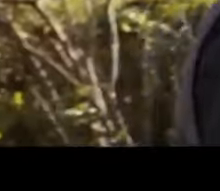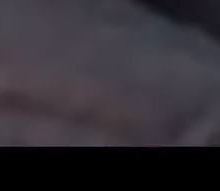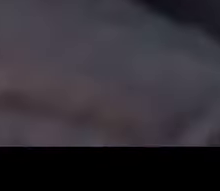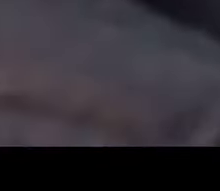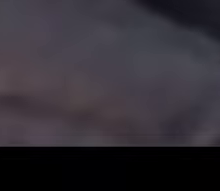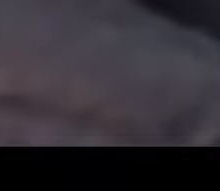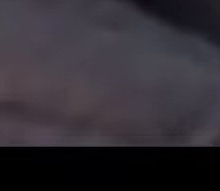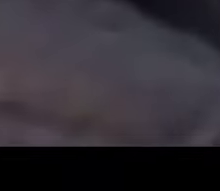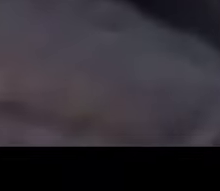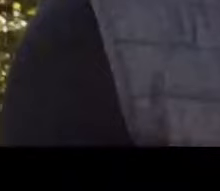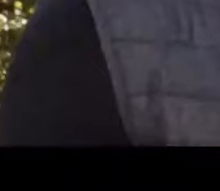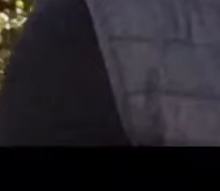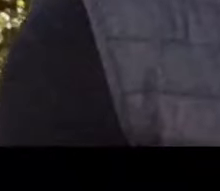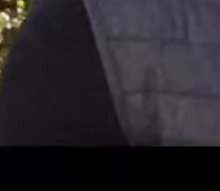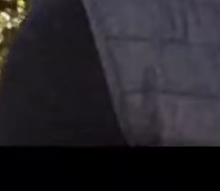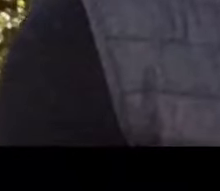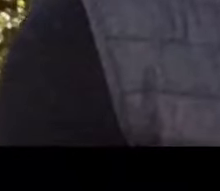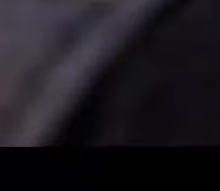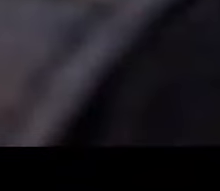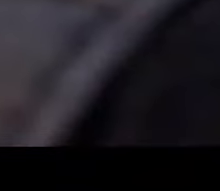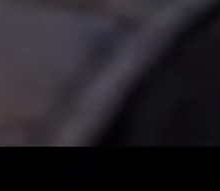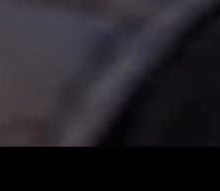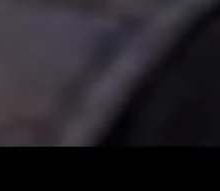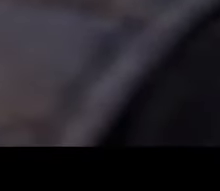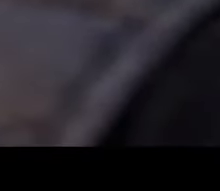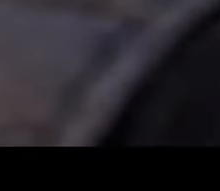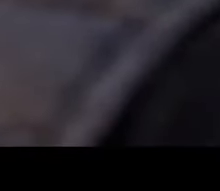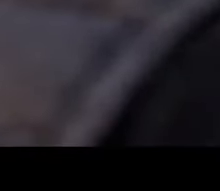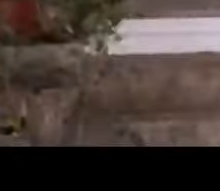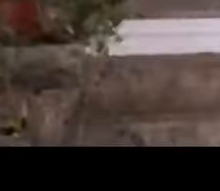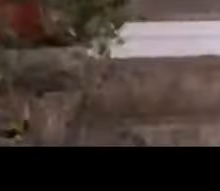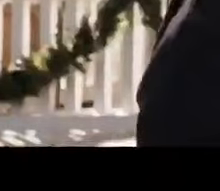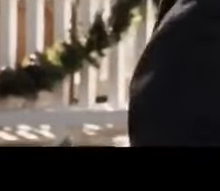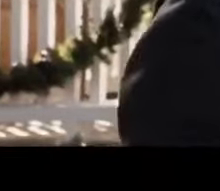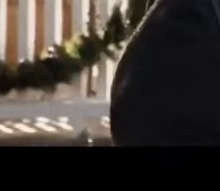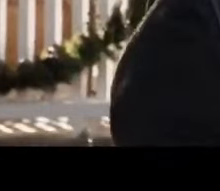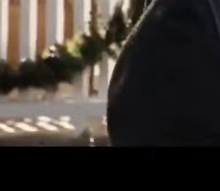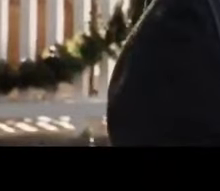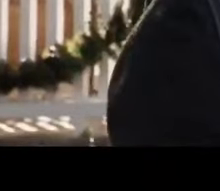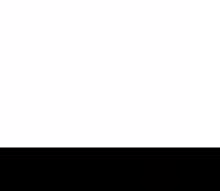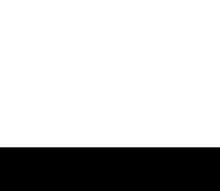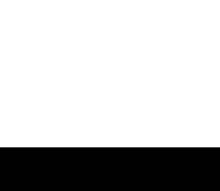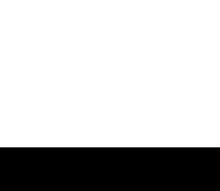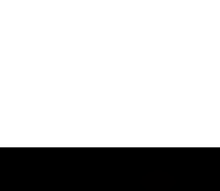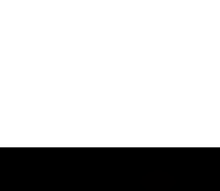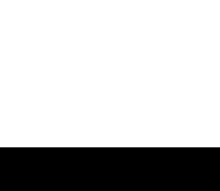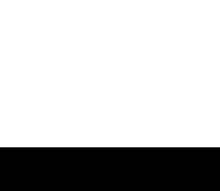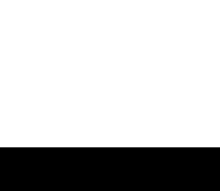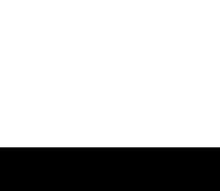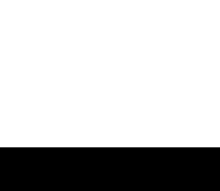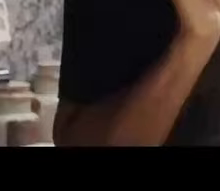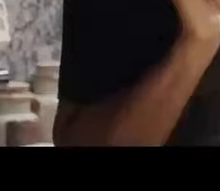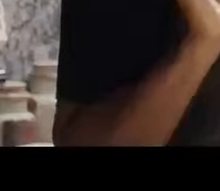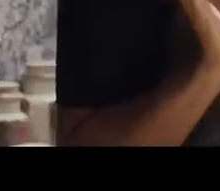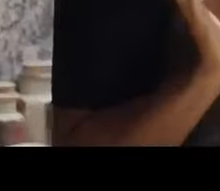Hey, Rachel. You know he's single. Okay, Mama. If I close my eyes, I can see Mom in here like it was